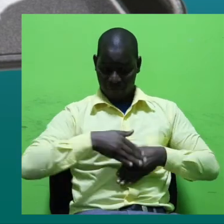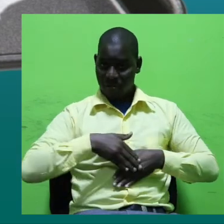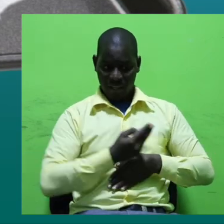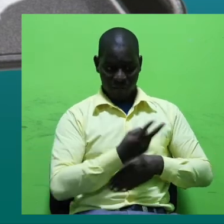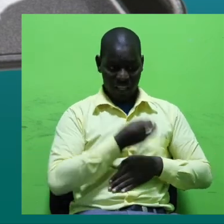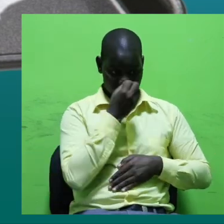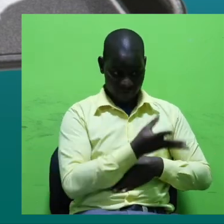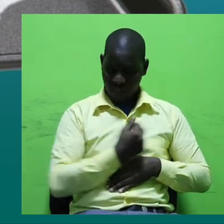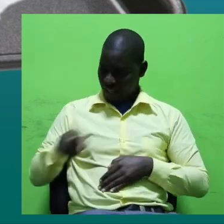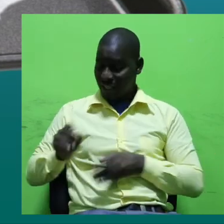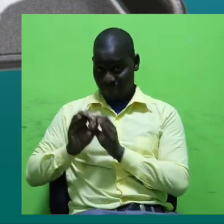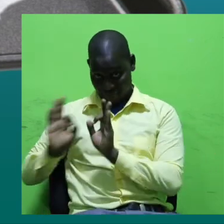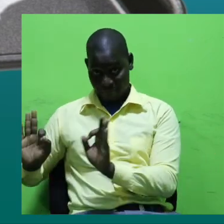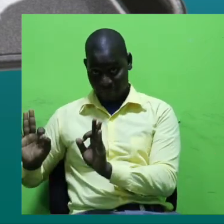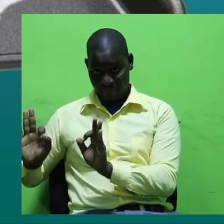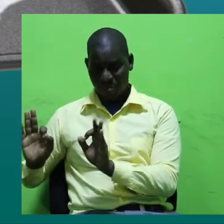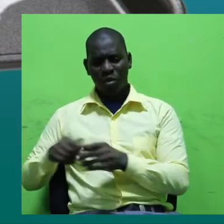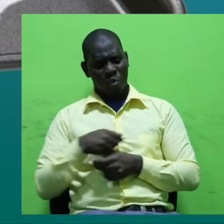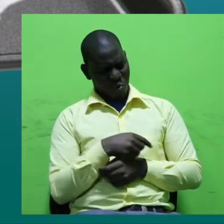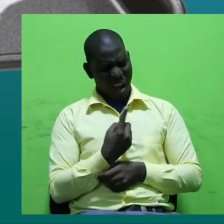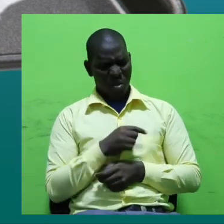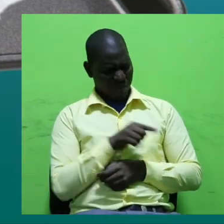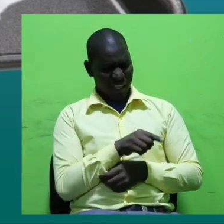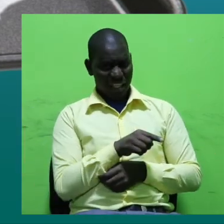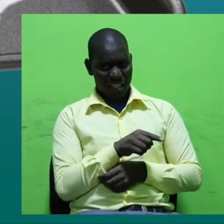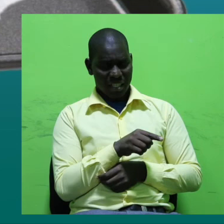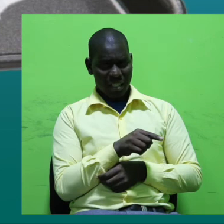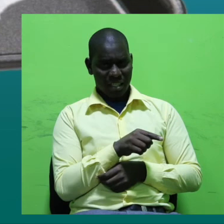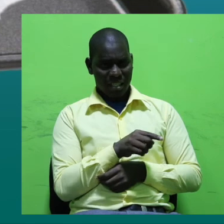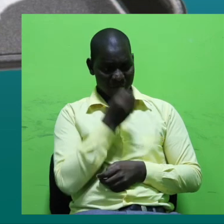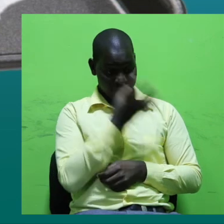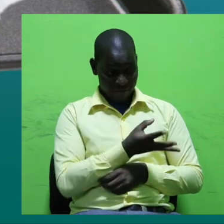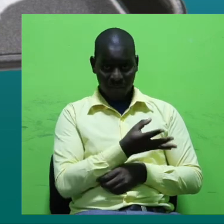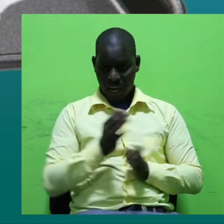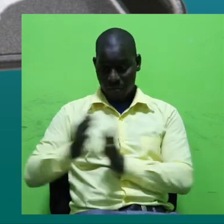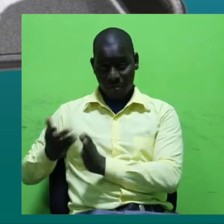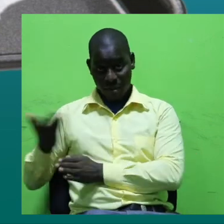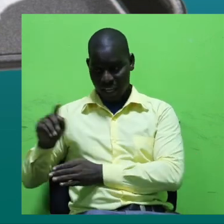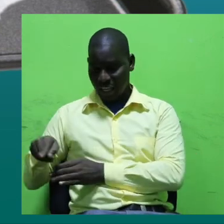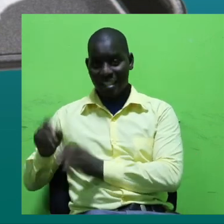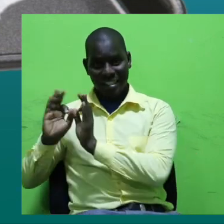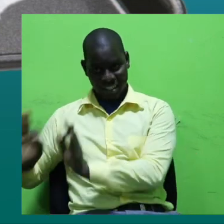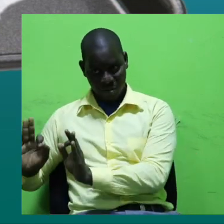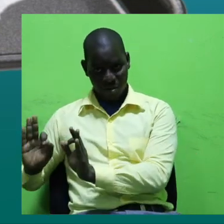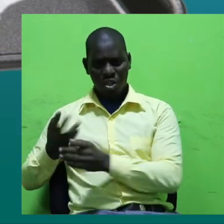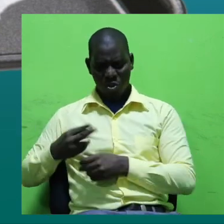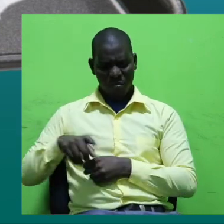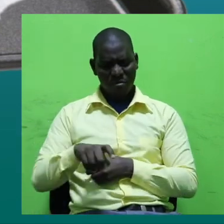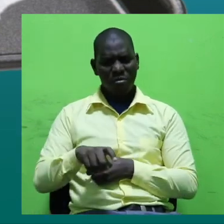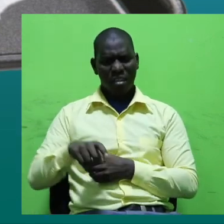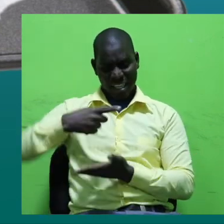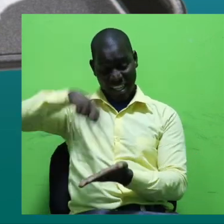independent variable, the factor that is manipulated to obtain the results, as it causes the